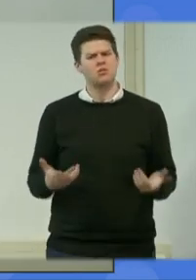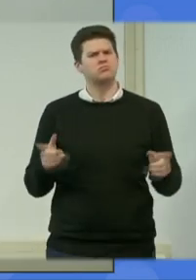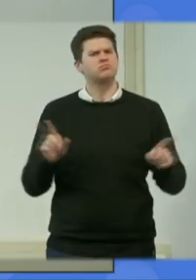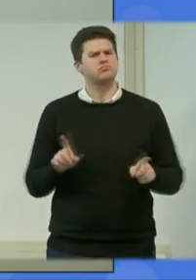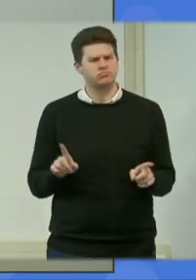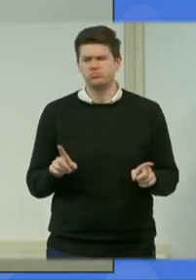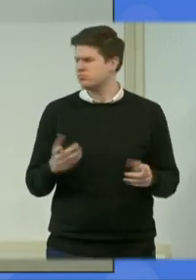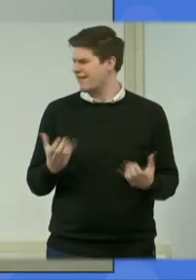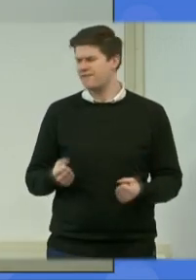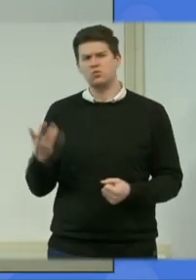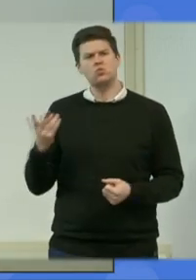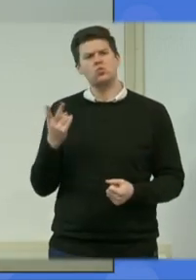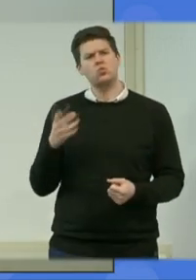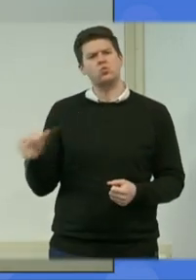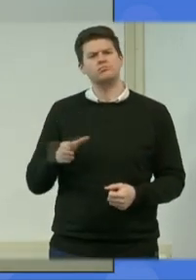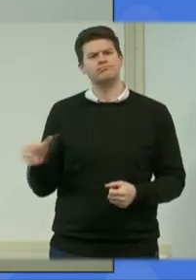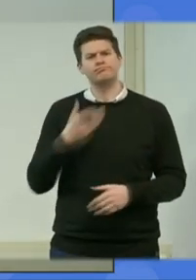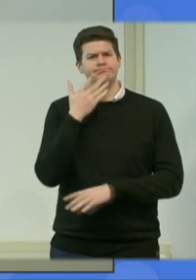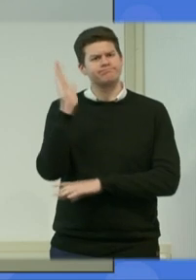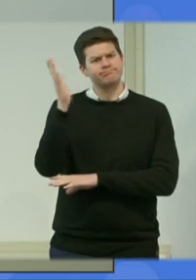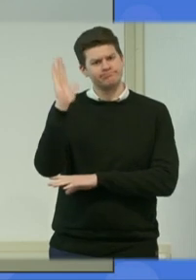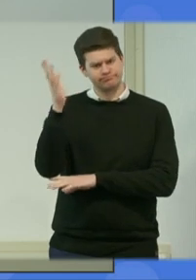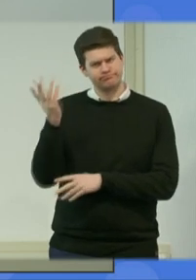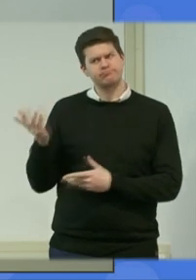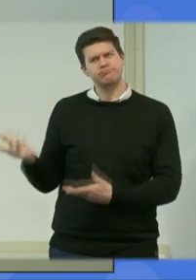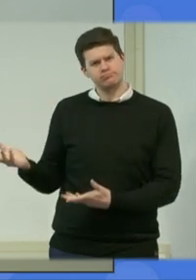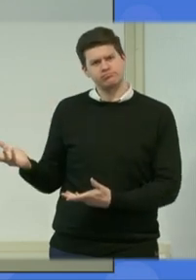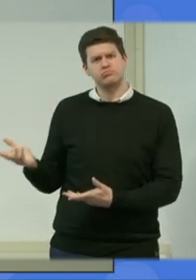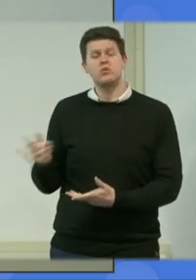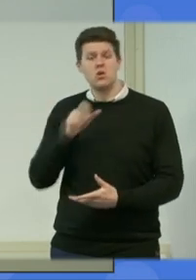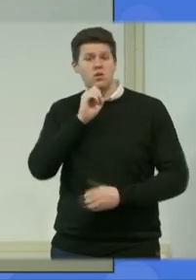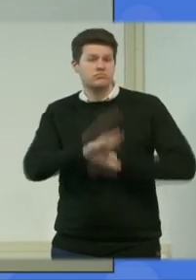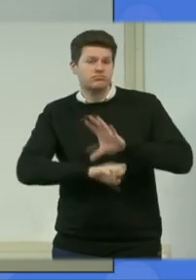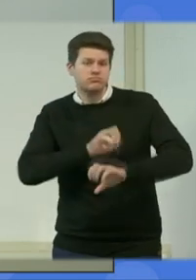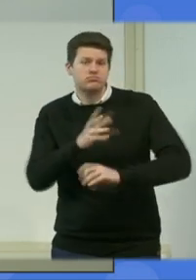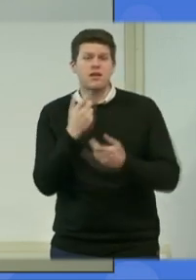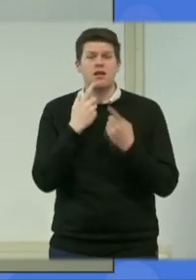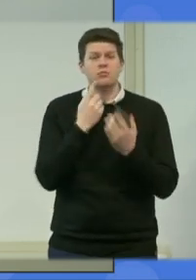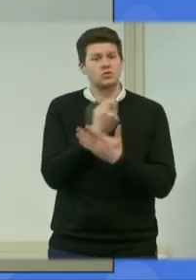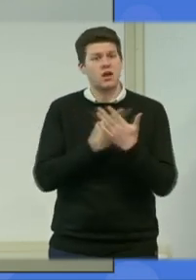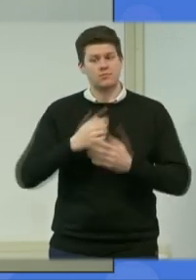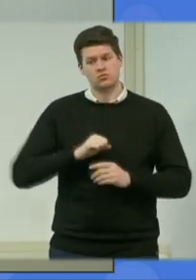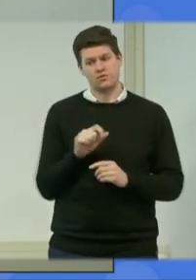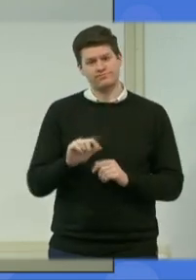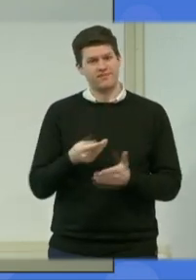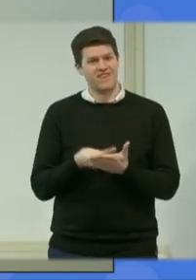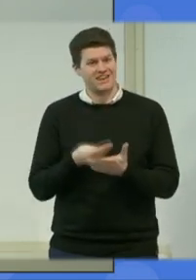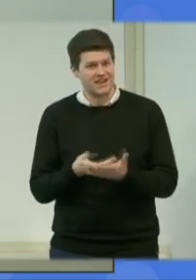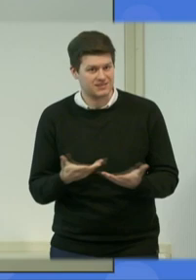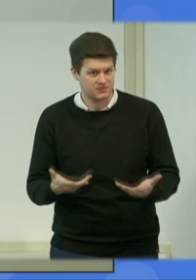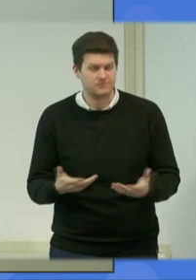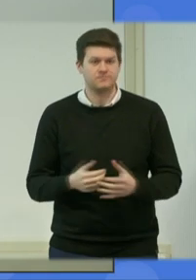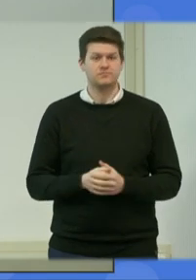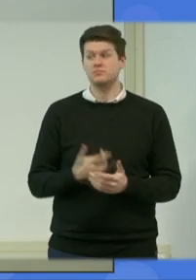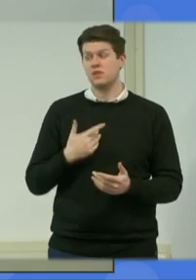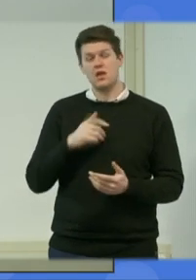hear from two speakers, and they're going to be talking to us and giving us some information about Scotland's finances, and I'll introduce